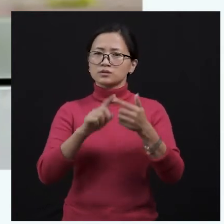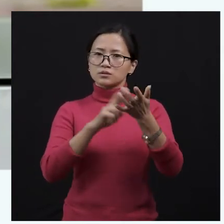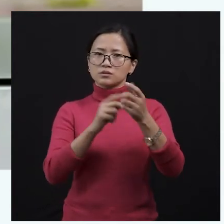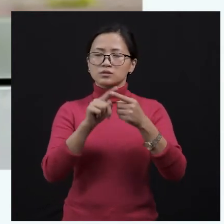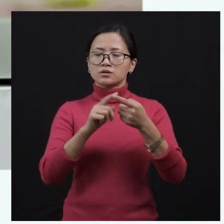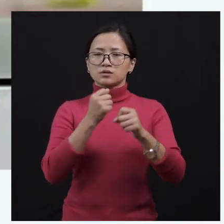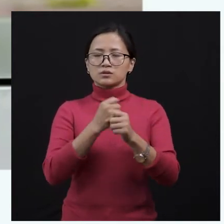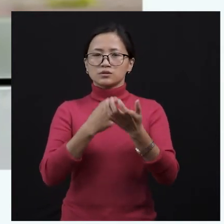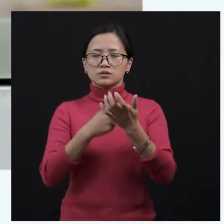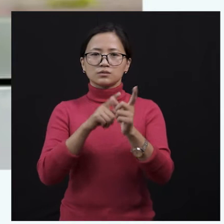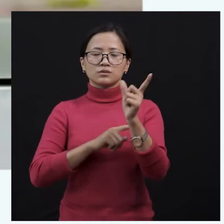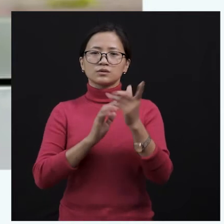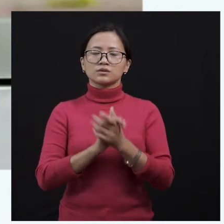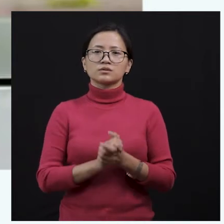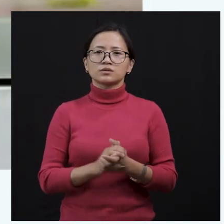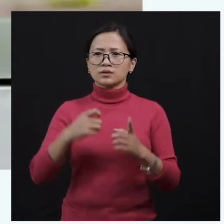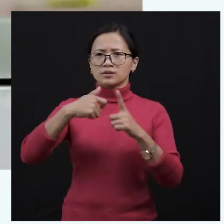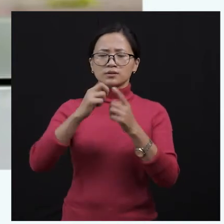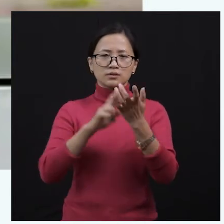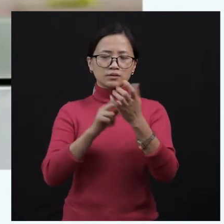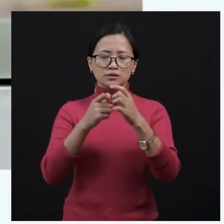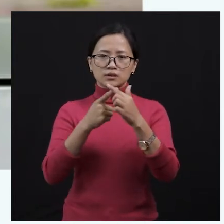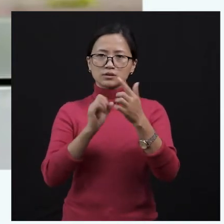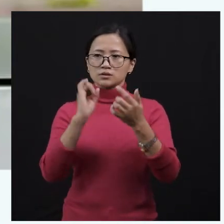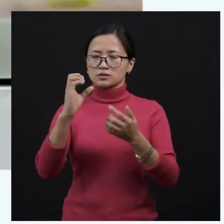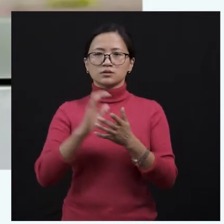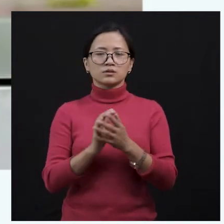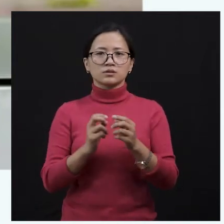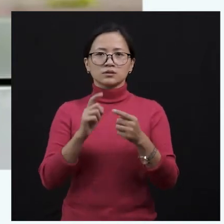mechanical energy and it produces kinetic energy,